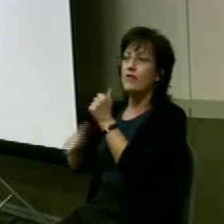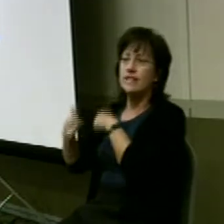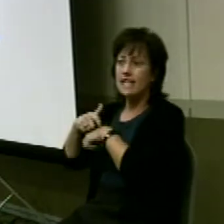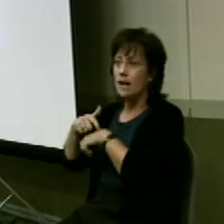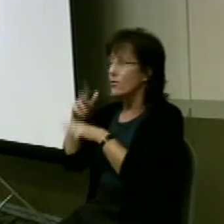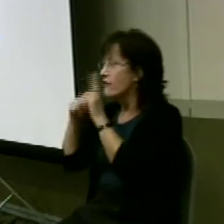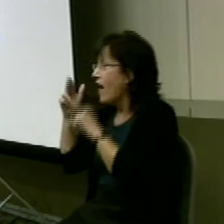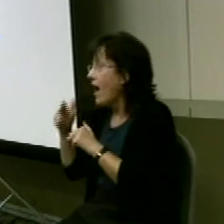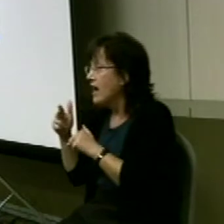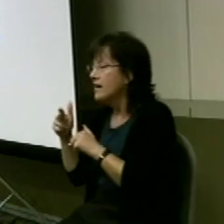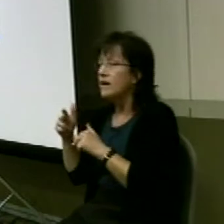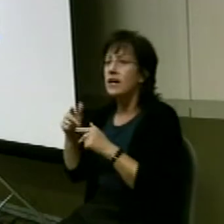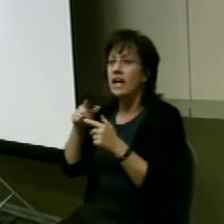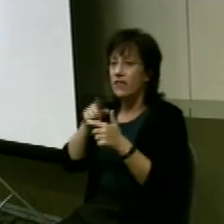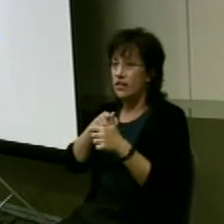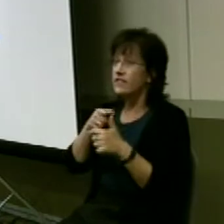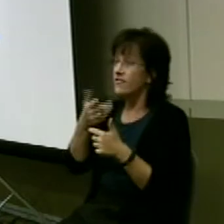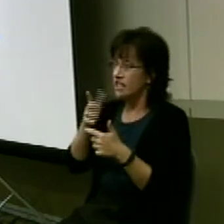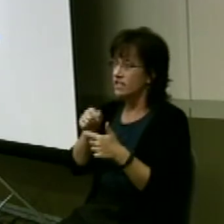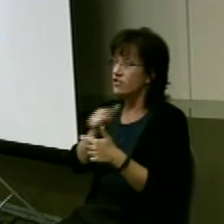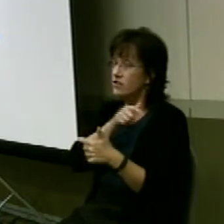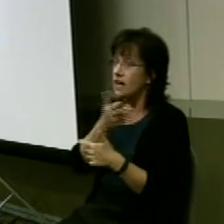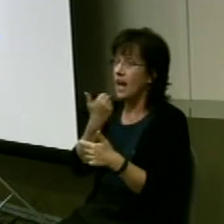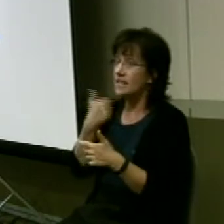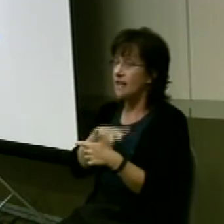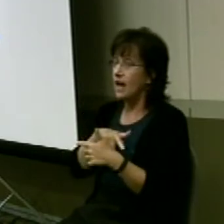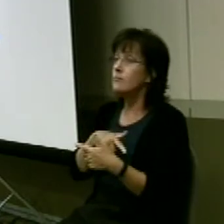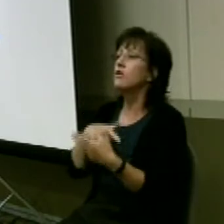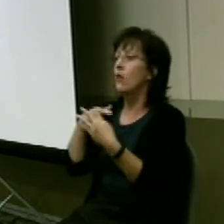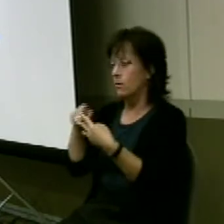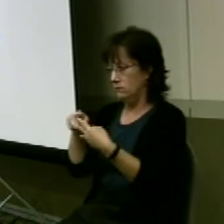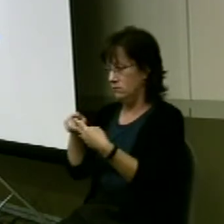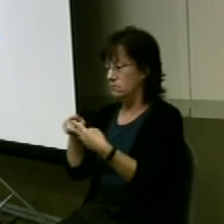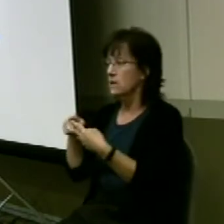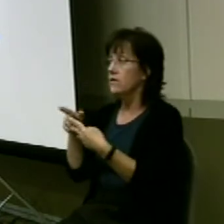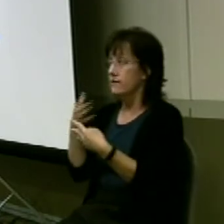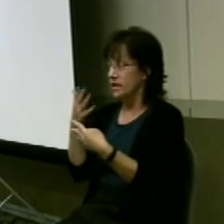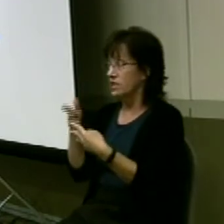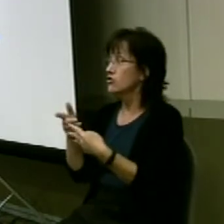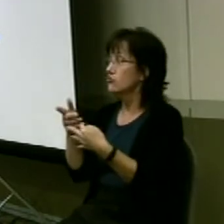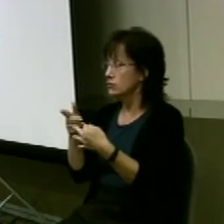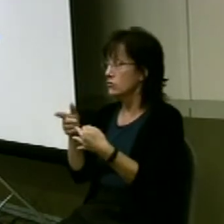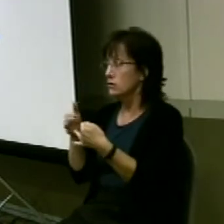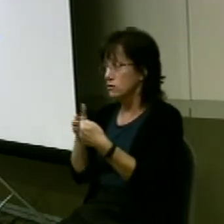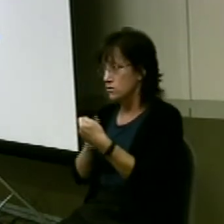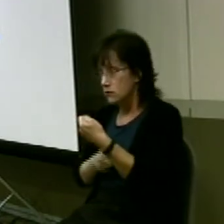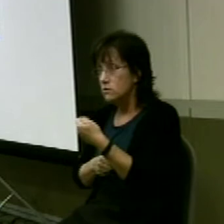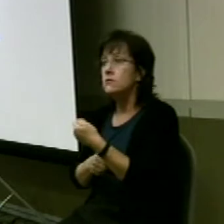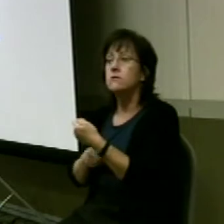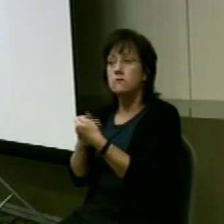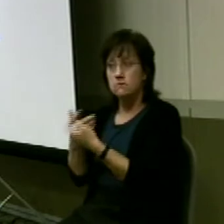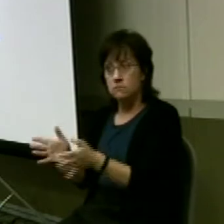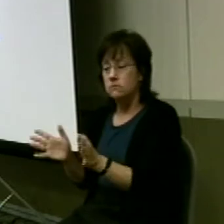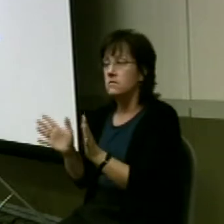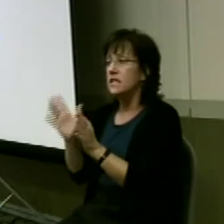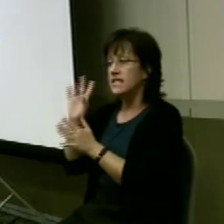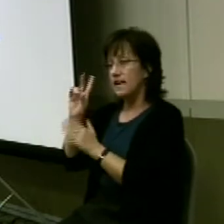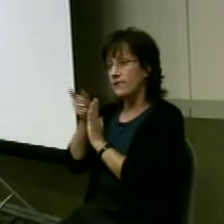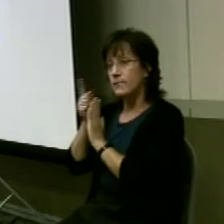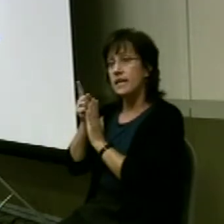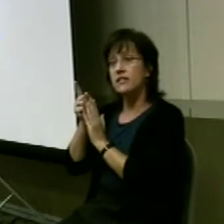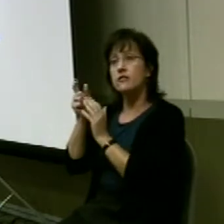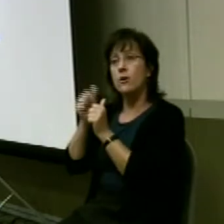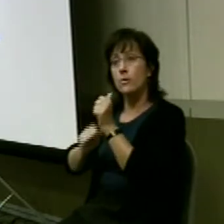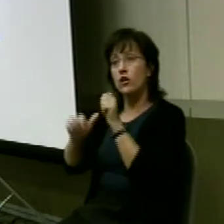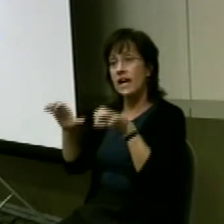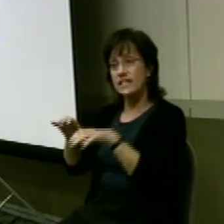time or the really fun activities. He would eventually have to cut something or do puzzles or glue something. Also, for every 7